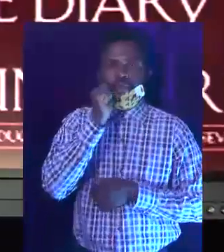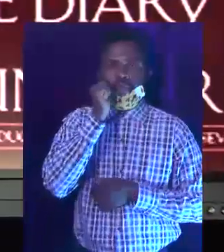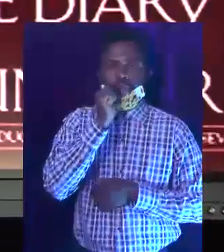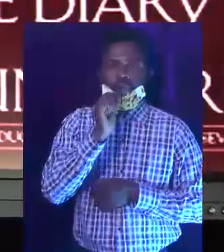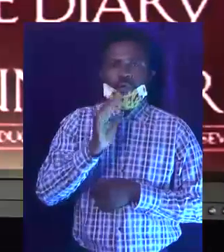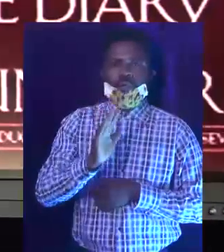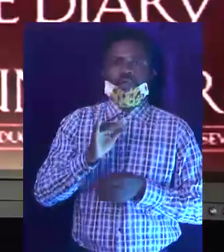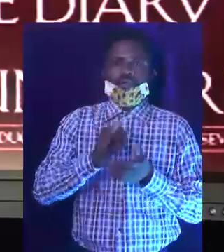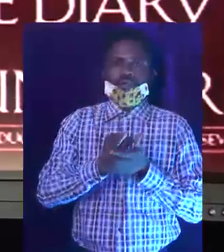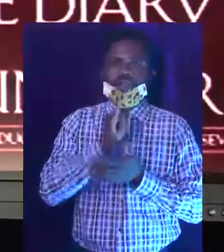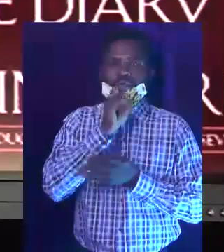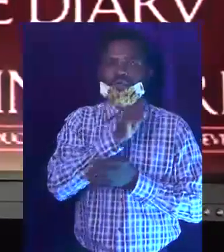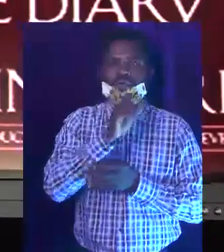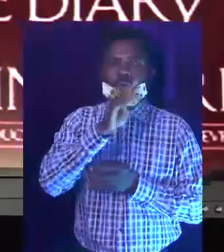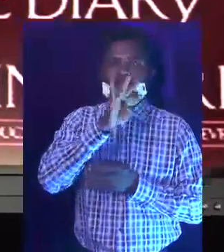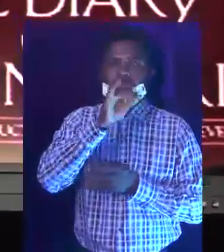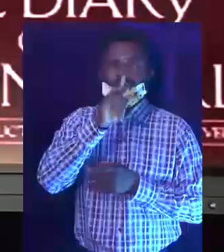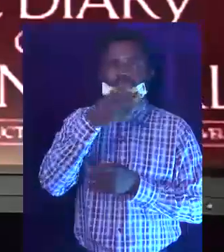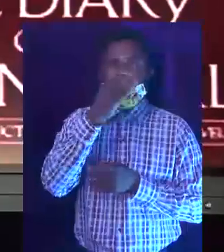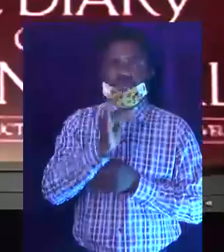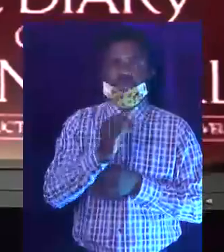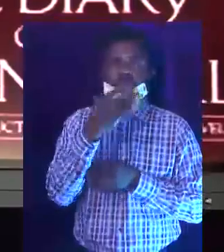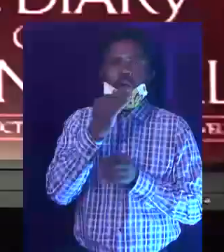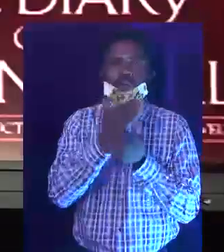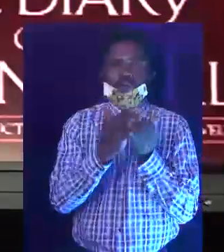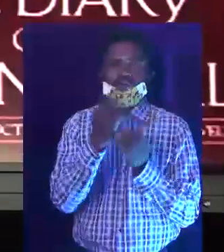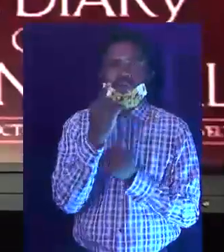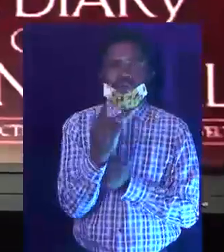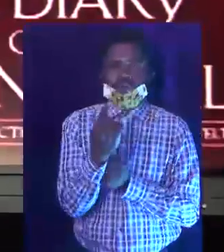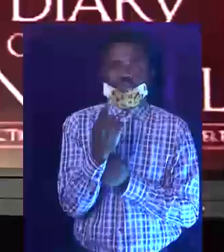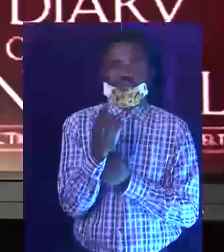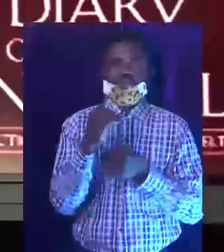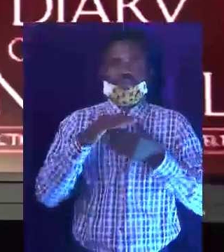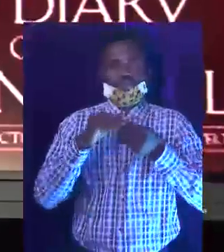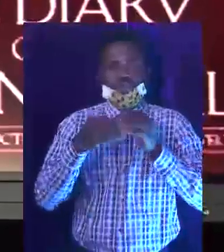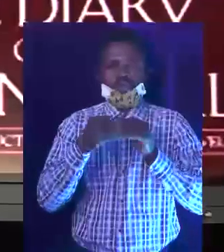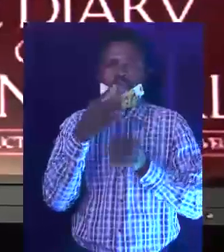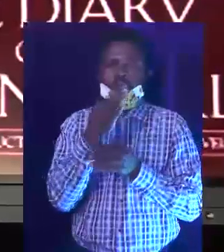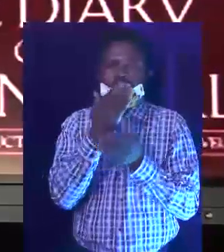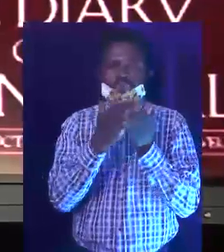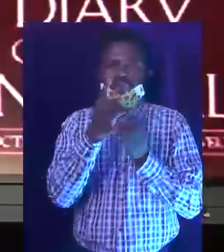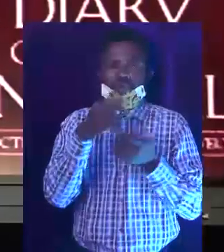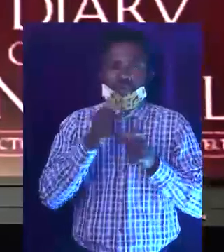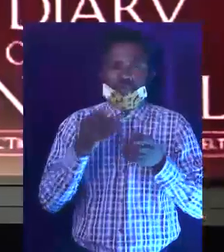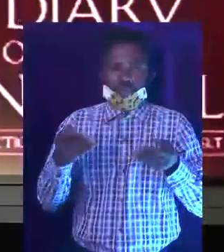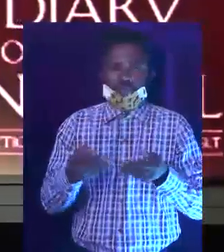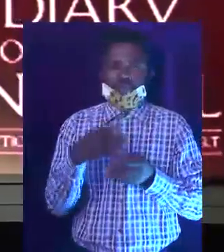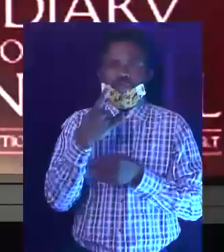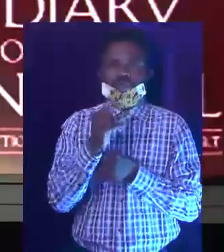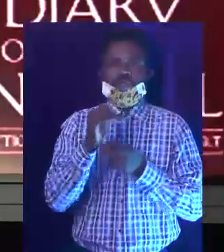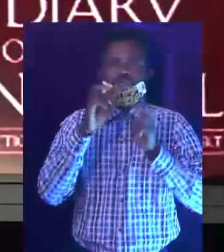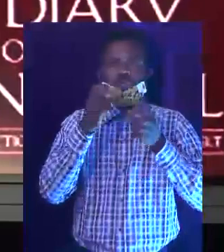a young girl. That is a biography of someone. Now, let's introduce the